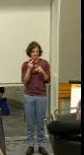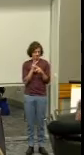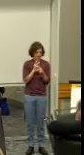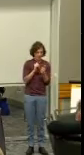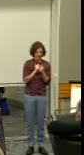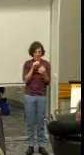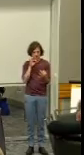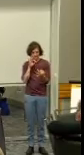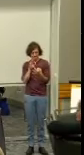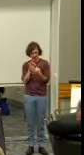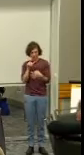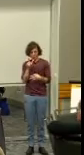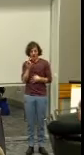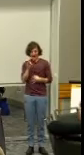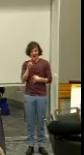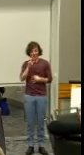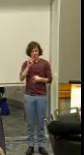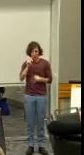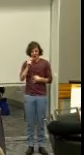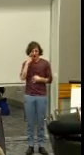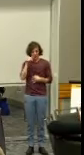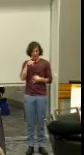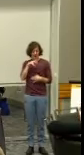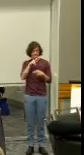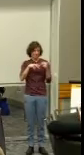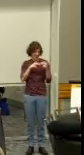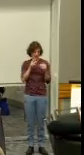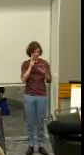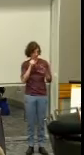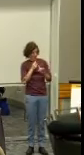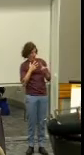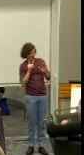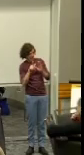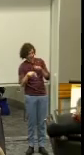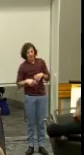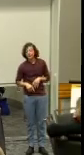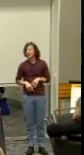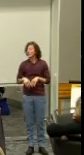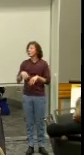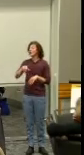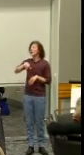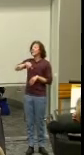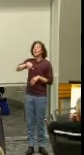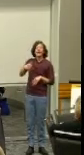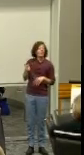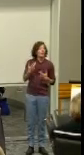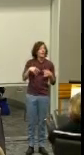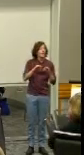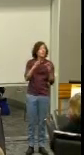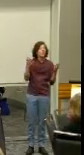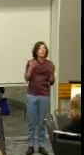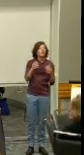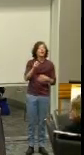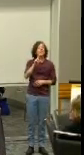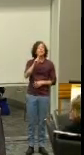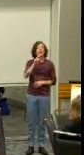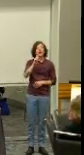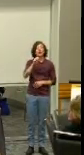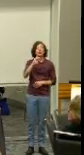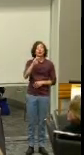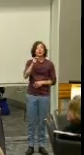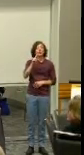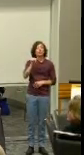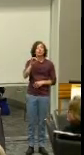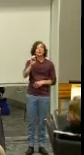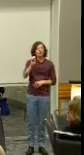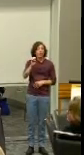many buildings, which we'll get into. But another big undertaking of this project is regrading the entire site so that all of the